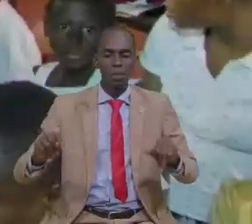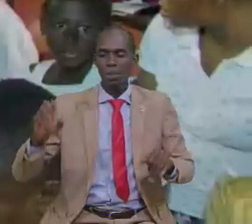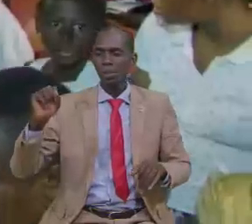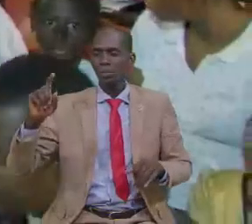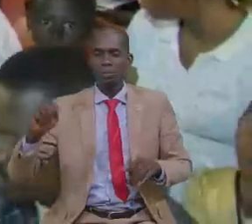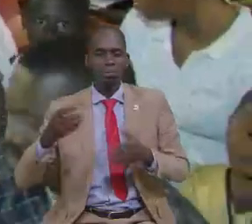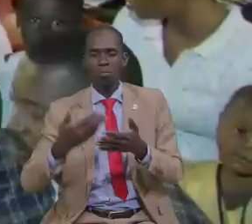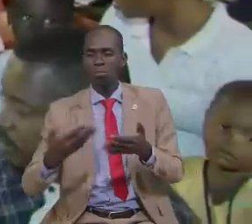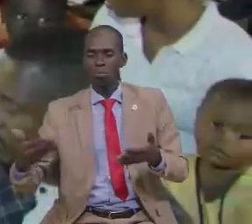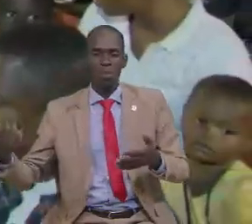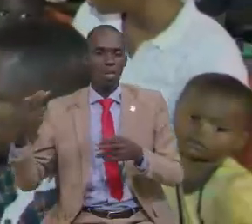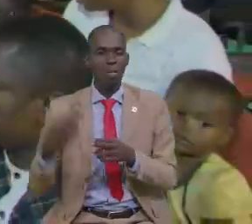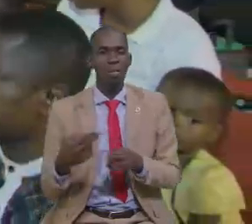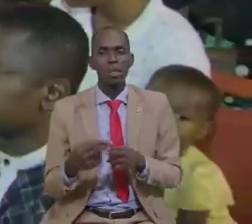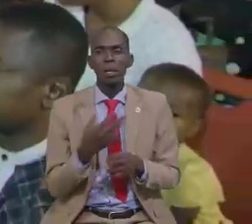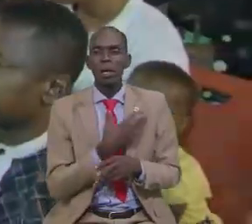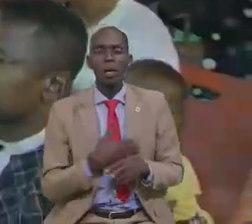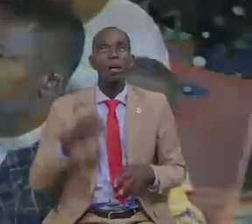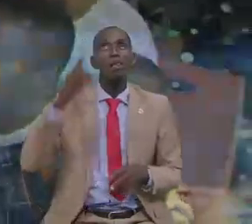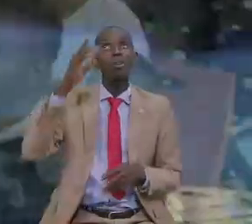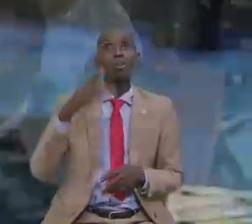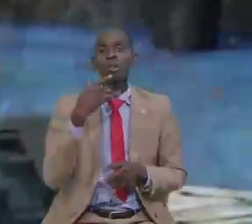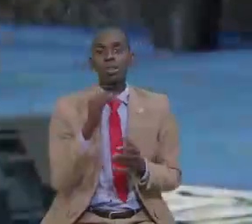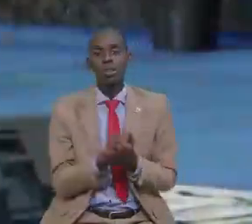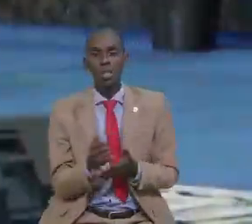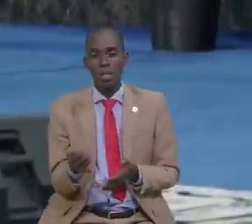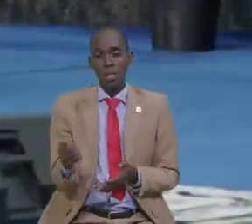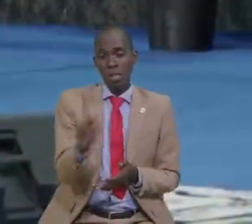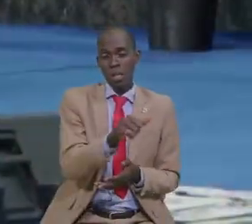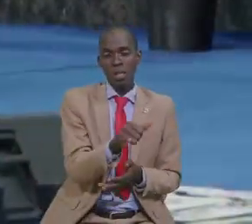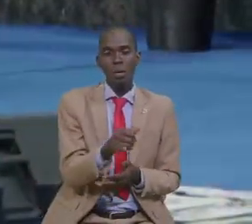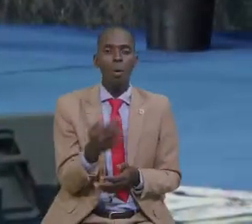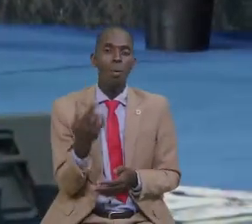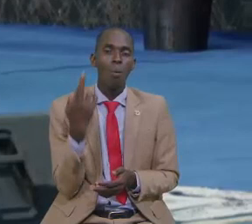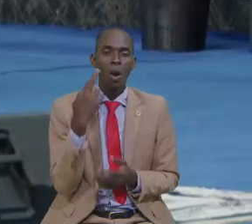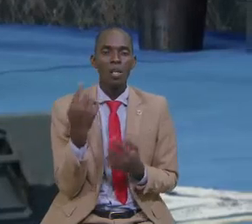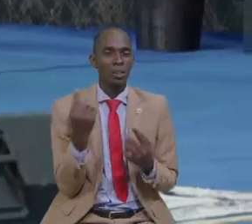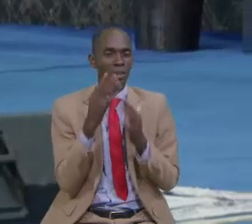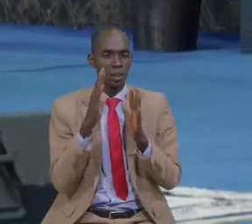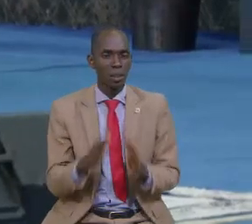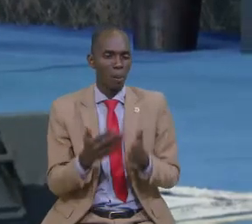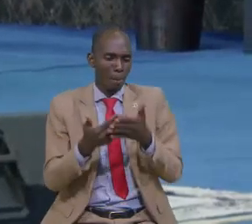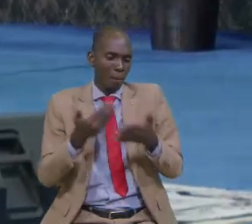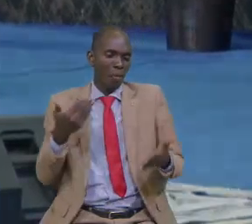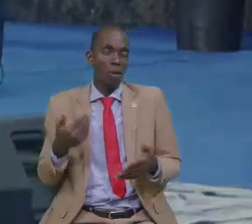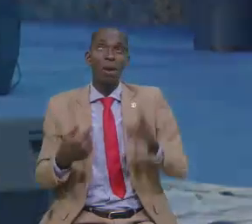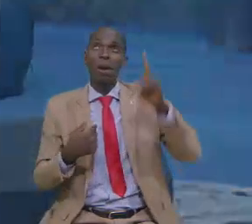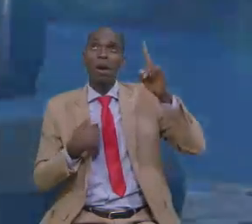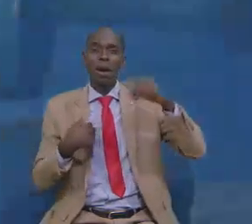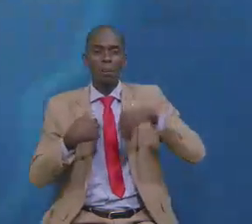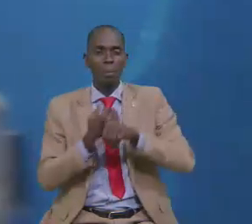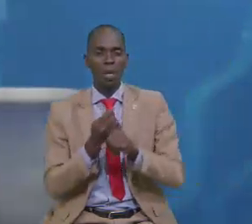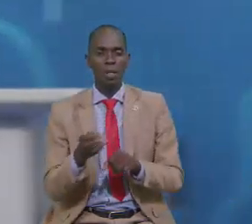and God says they were seeing us before I made them sins come come and come and stand